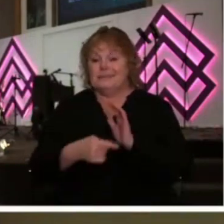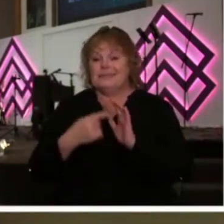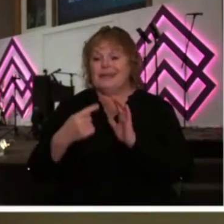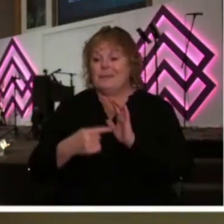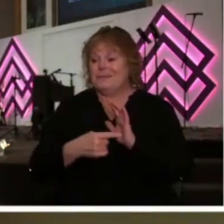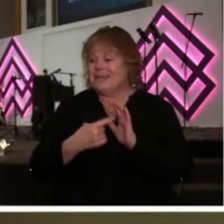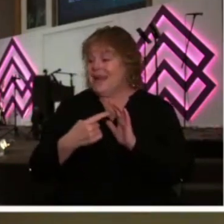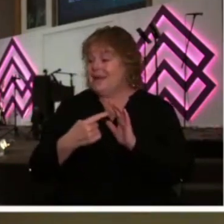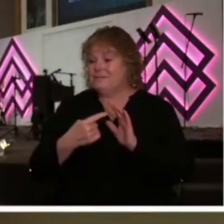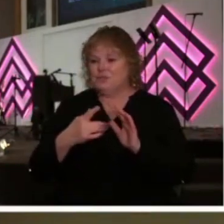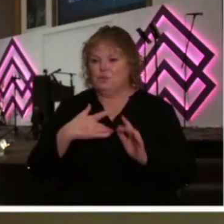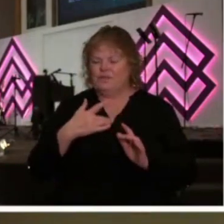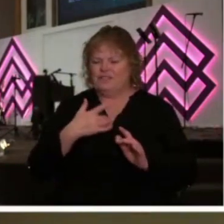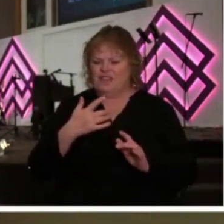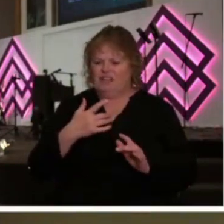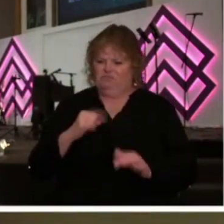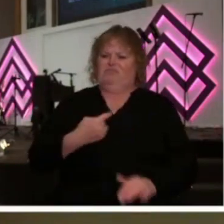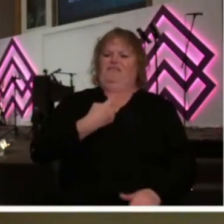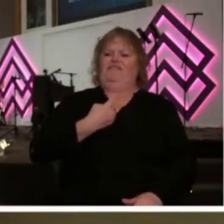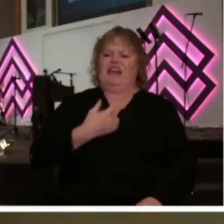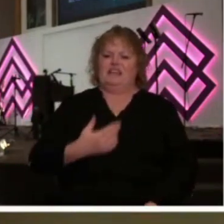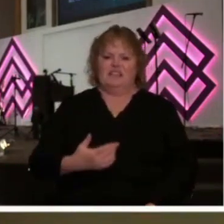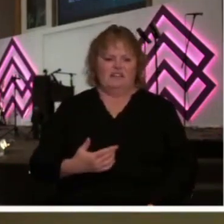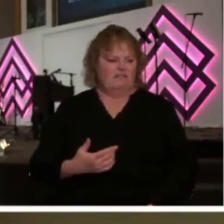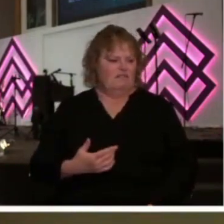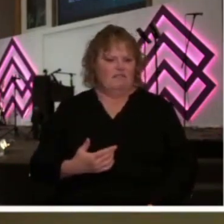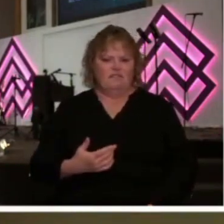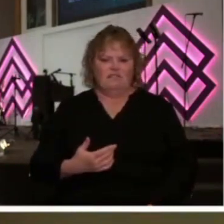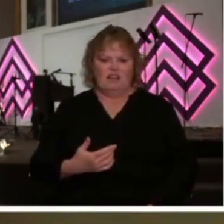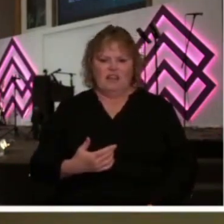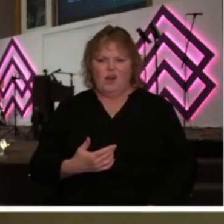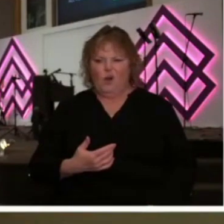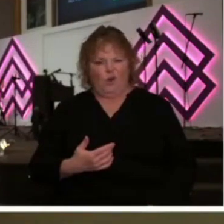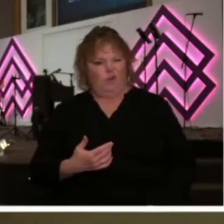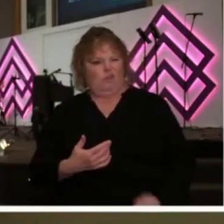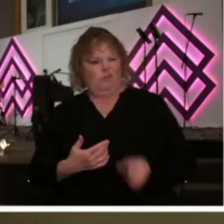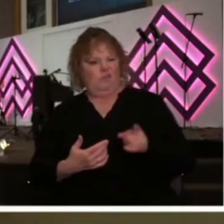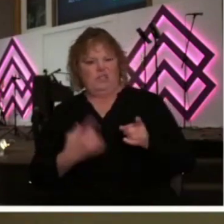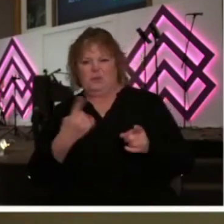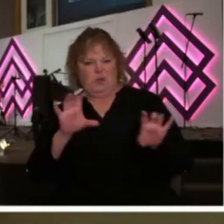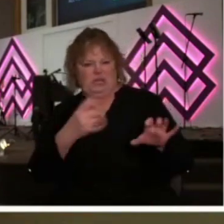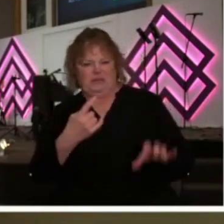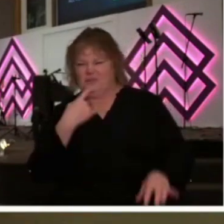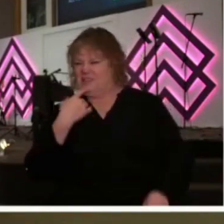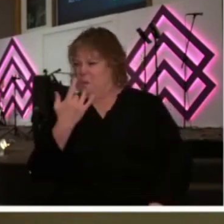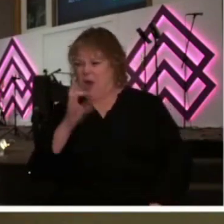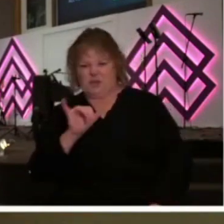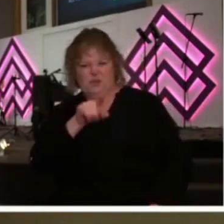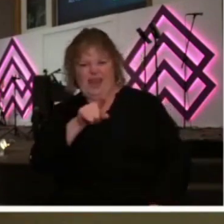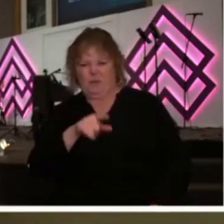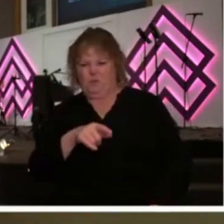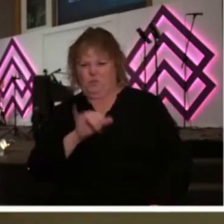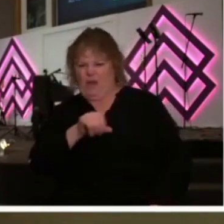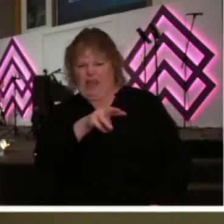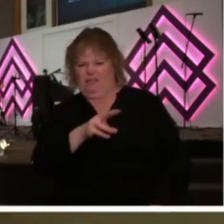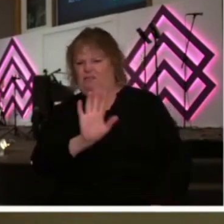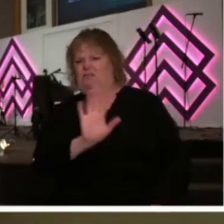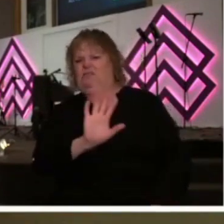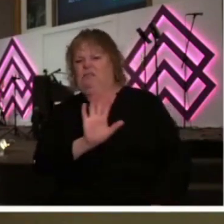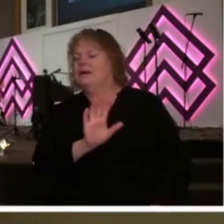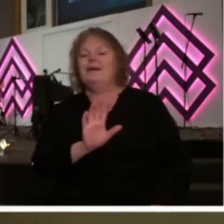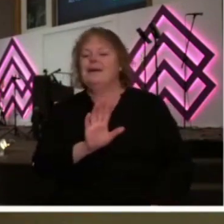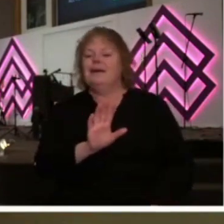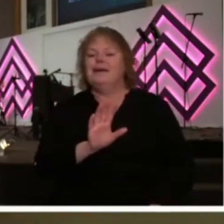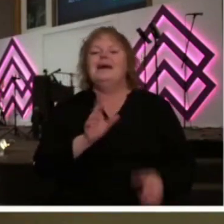somebody will offend you and some things will take place. You go, I wish they had done something like that differently. Would you allow